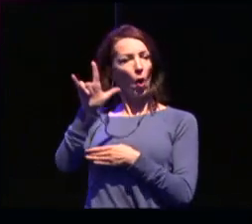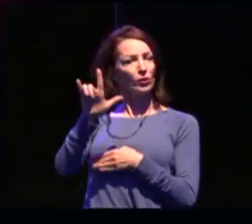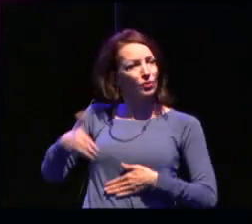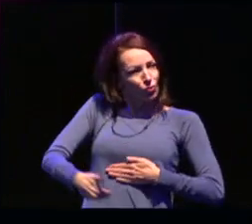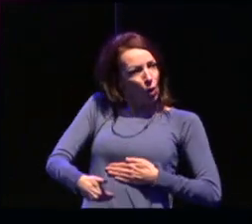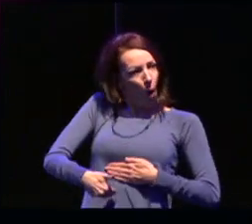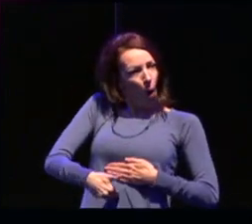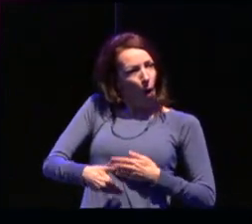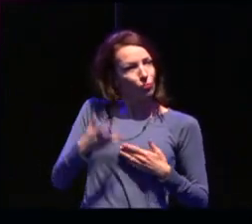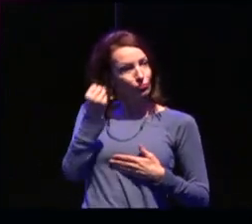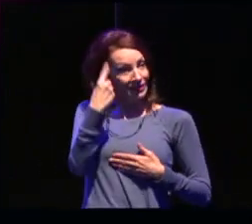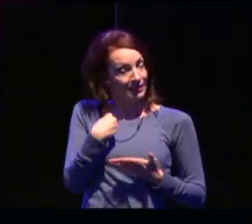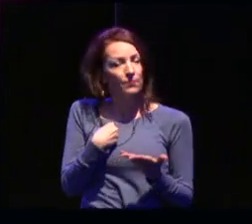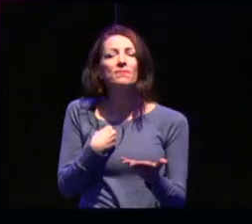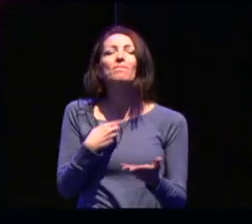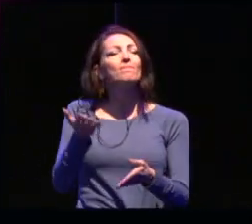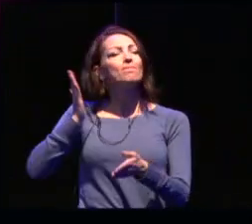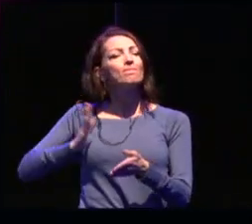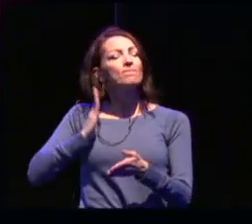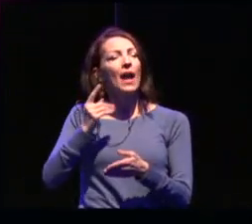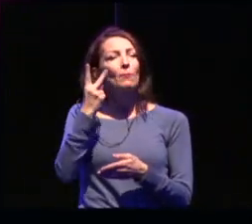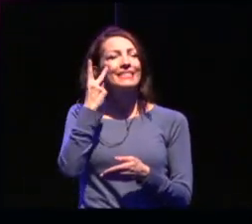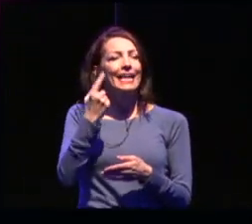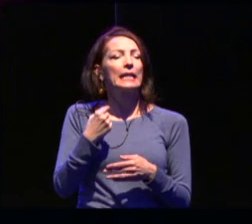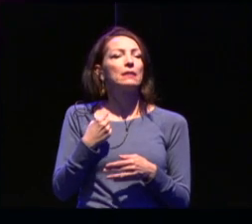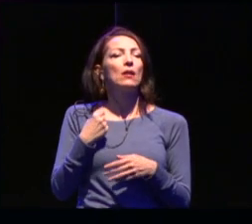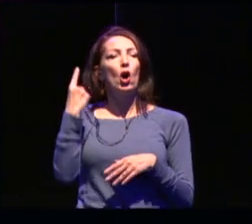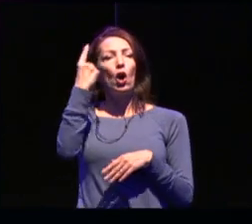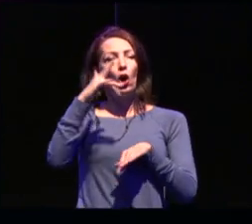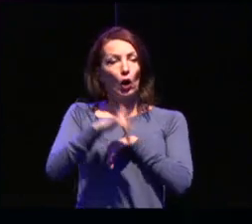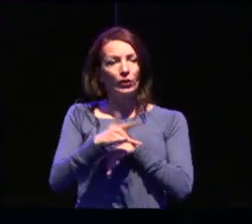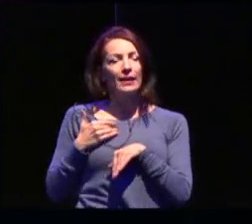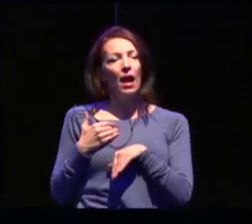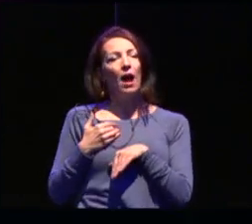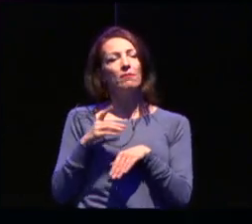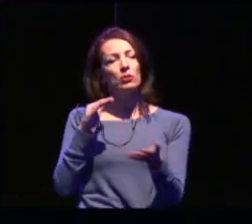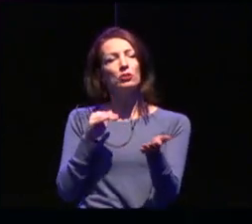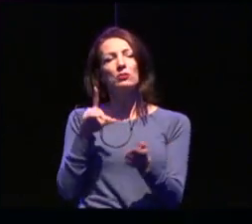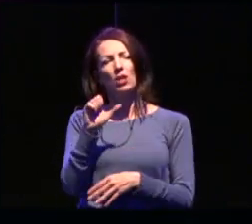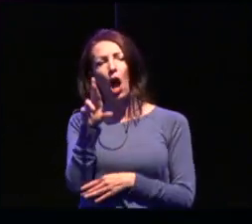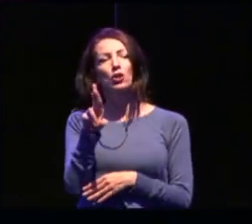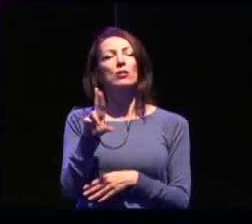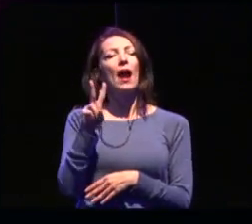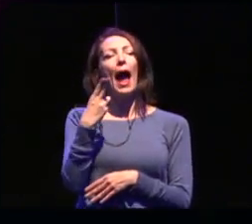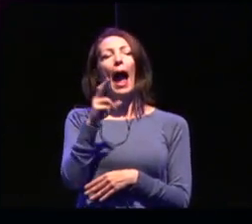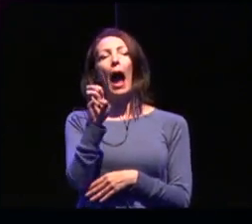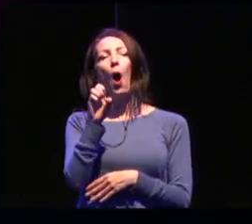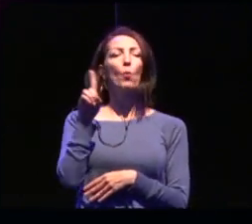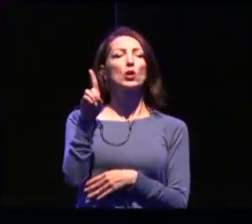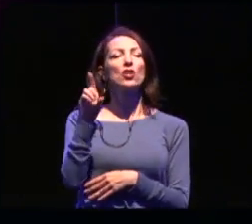you see? I was thinking earlier of a Dr. Howard Washington Thurman, who spoke to the voice